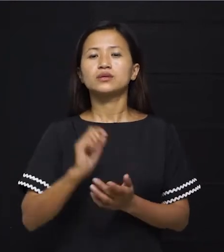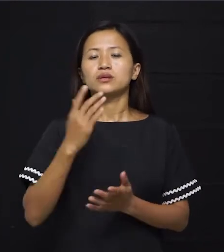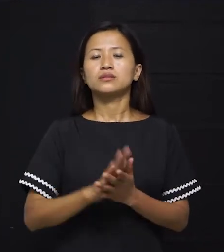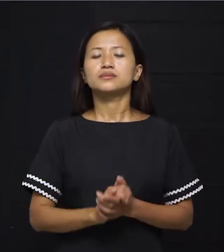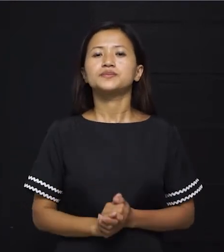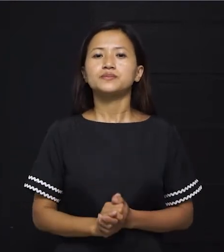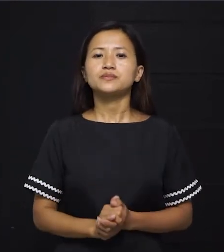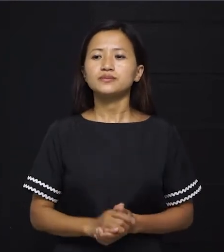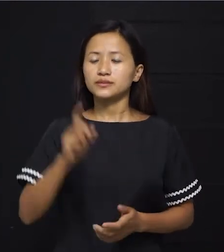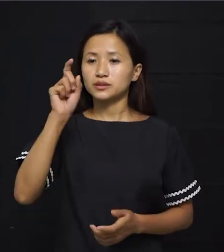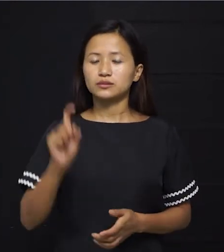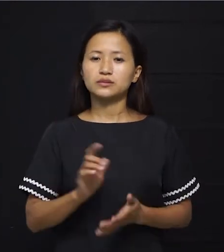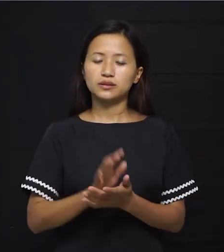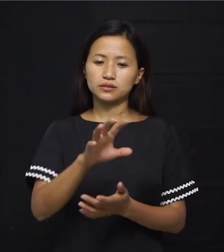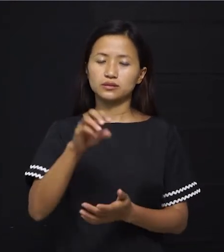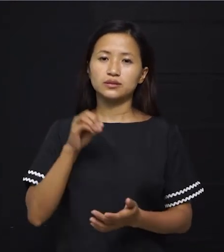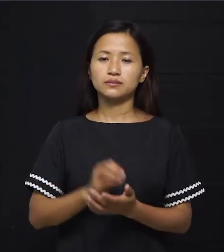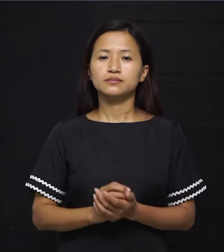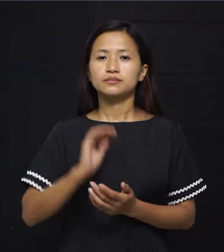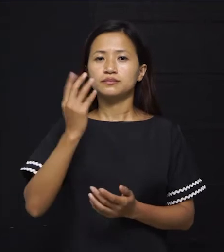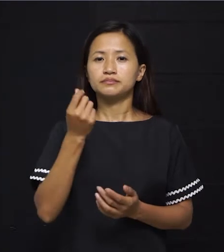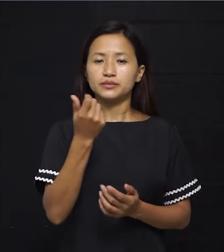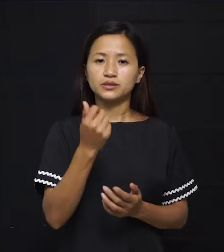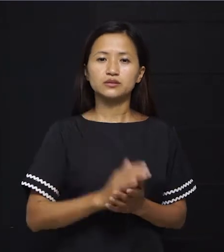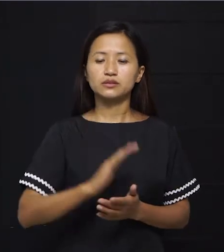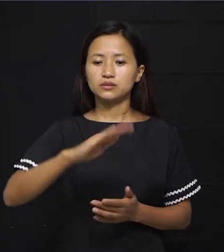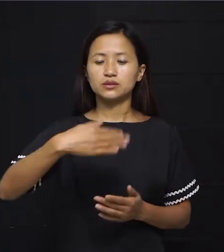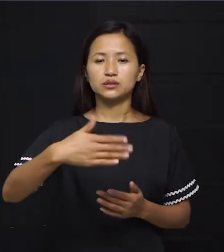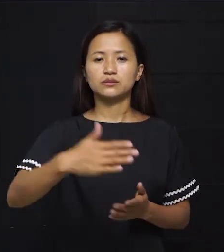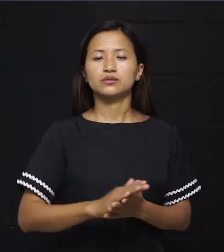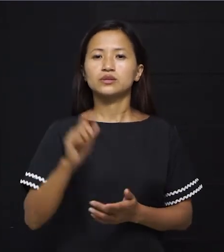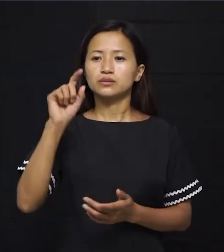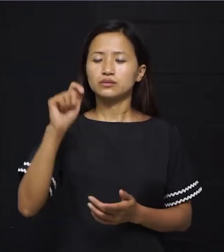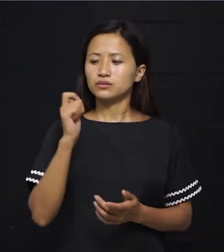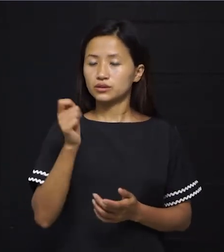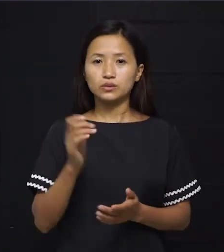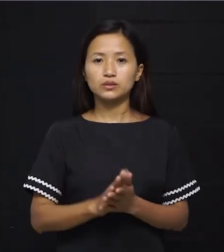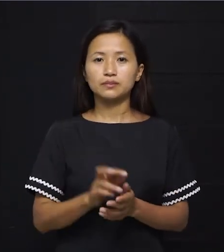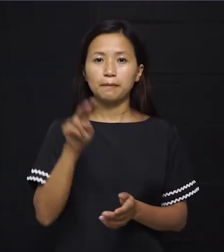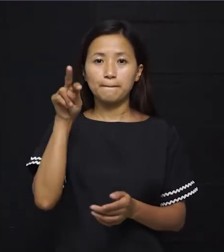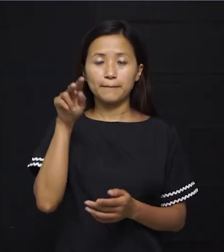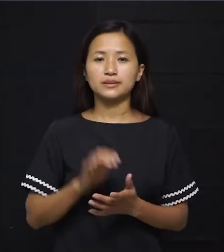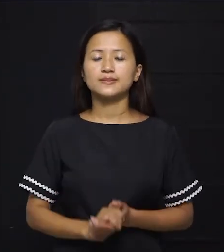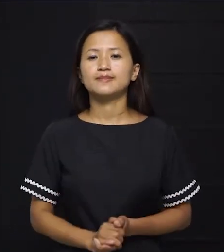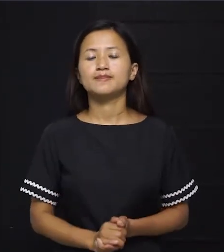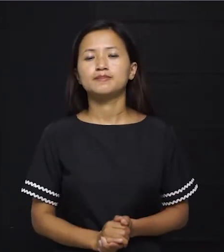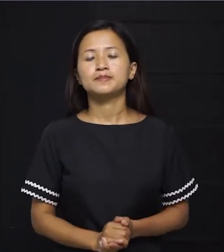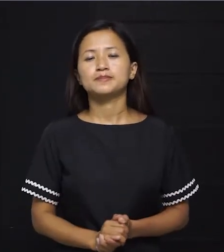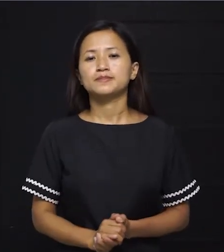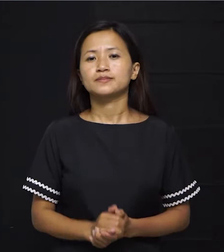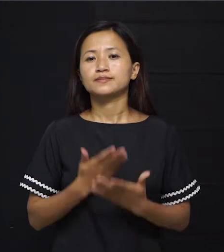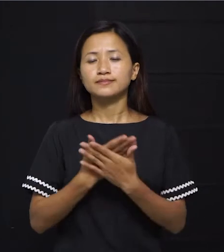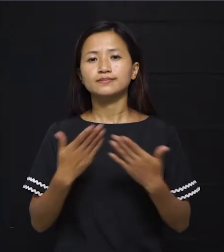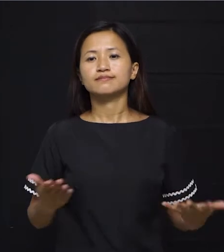already. So he need to get some money so that he can continue to do his work with some other means. But